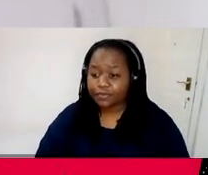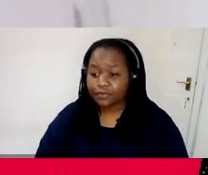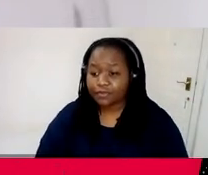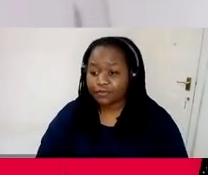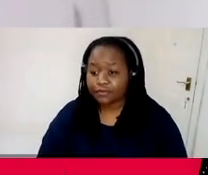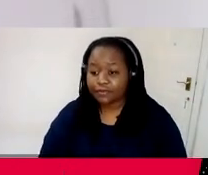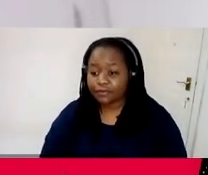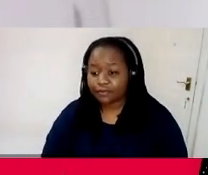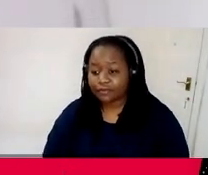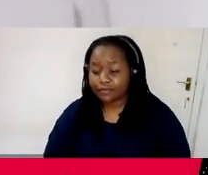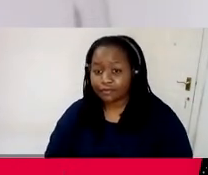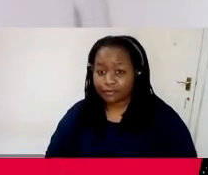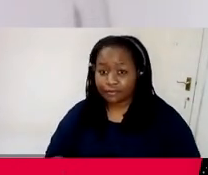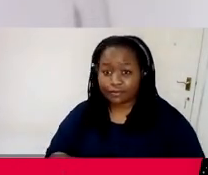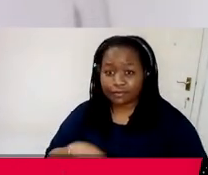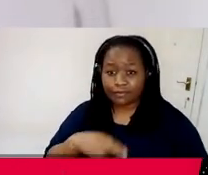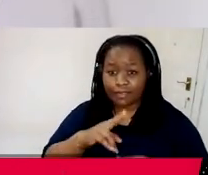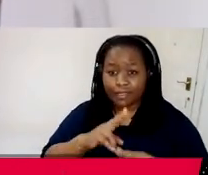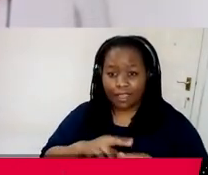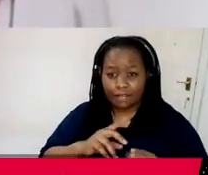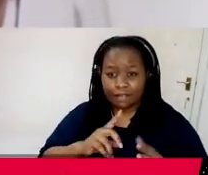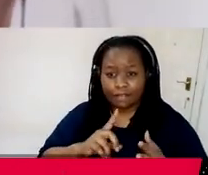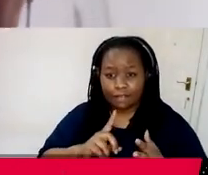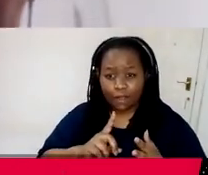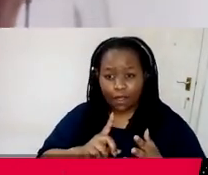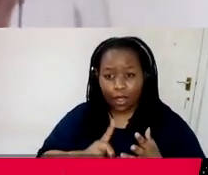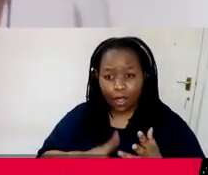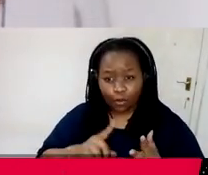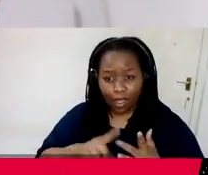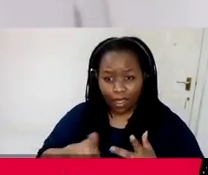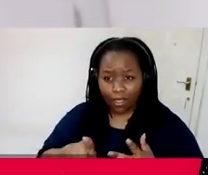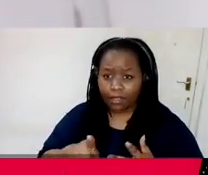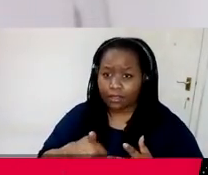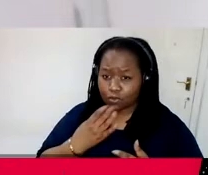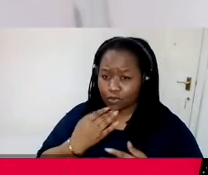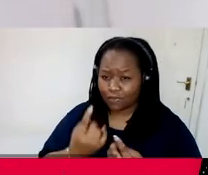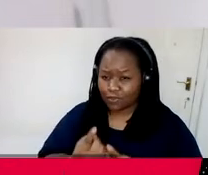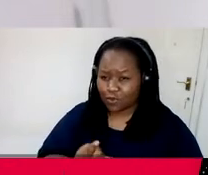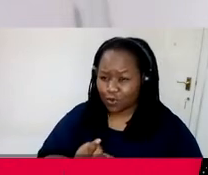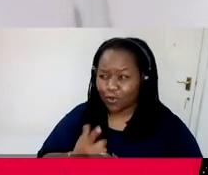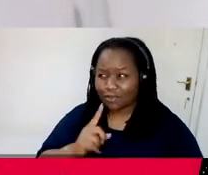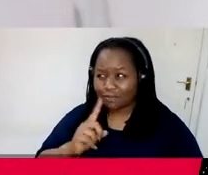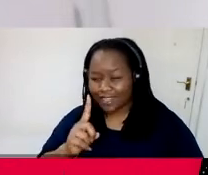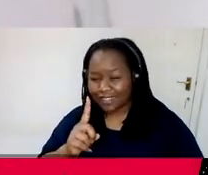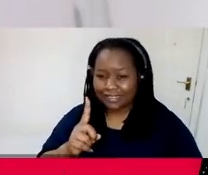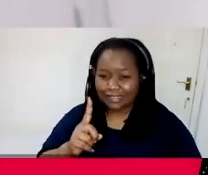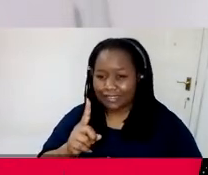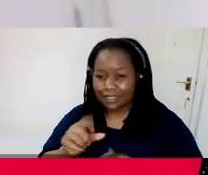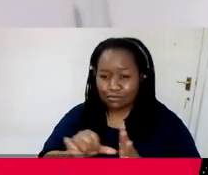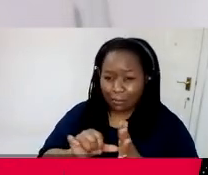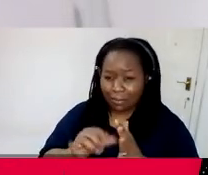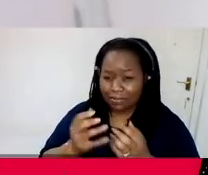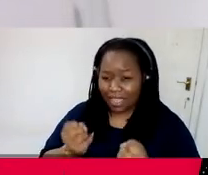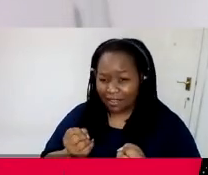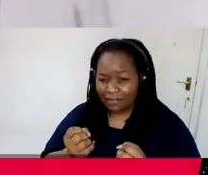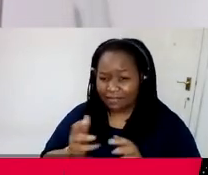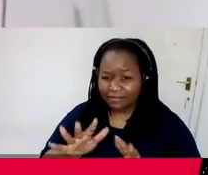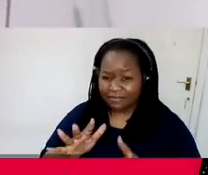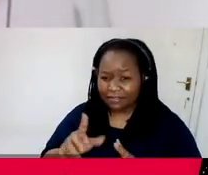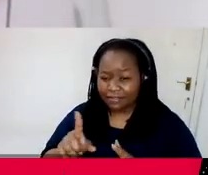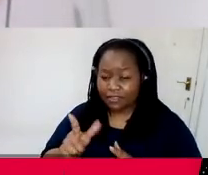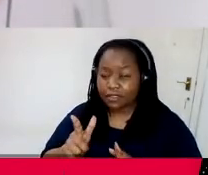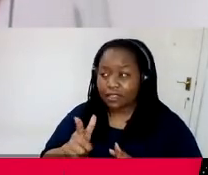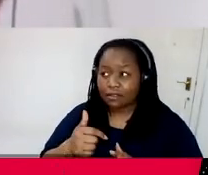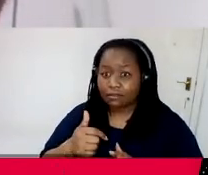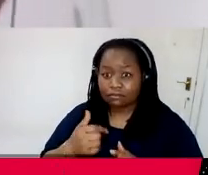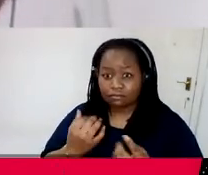tool that I've used myself in my and the dynamics of the freedom of information process